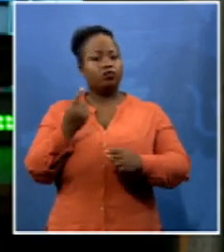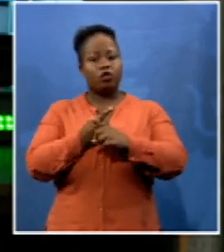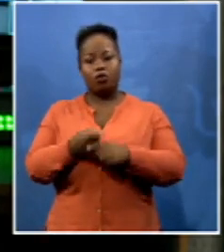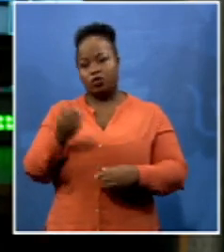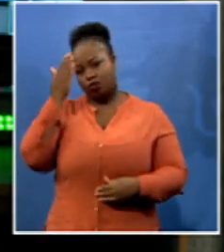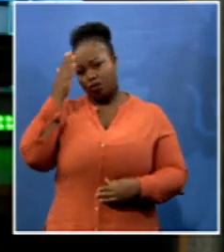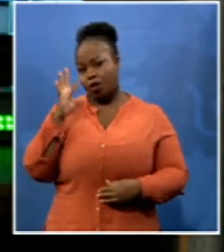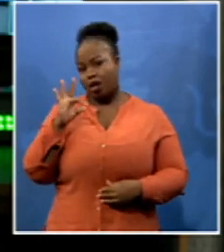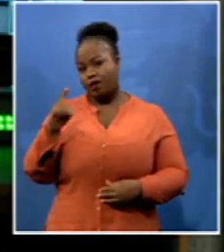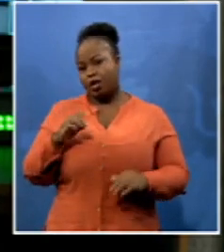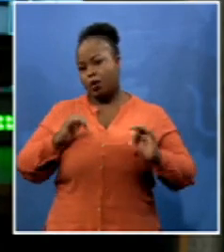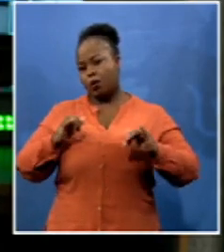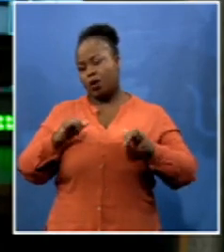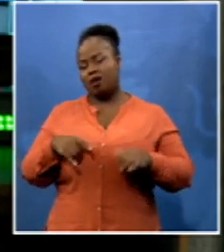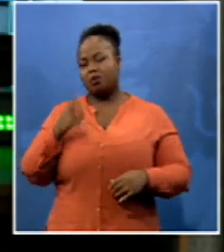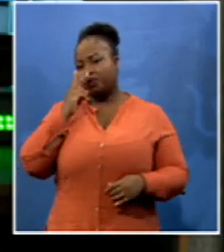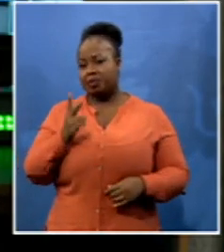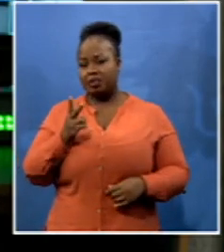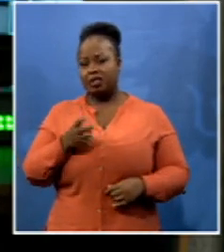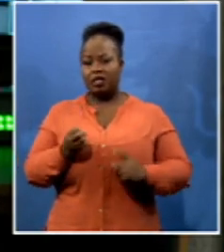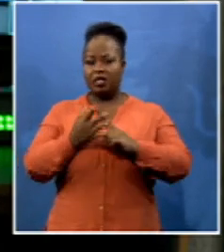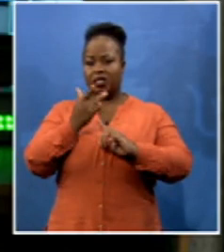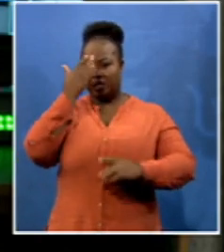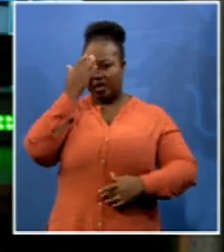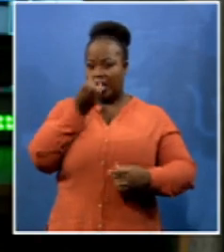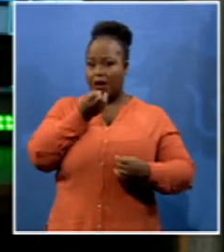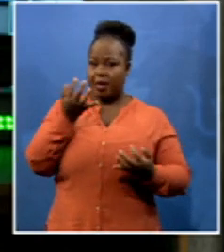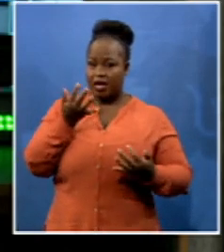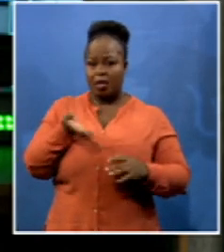wait every day for the infection rate and if there are any